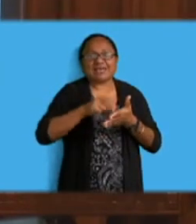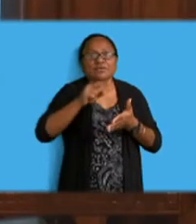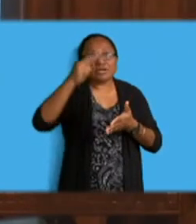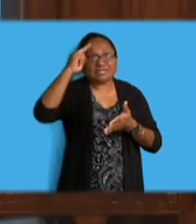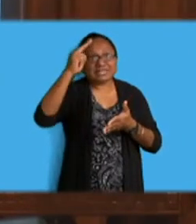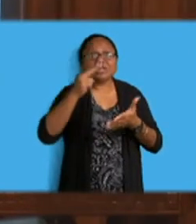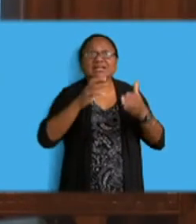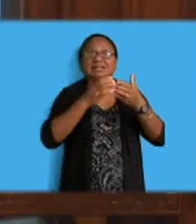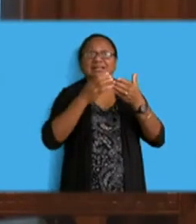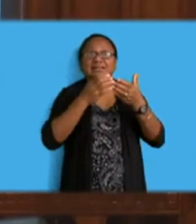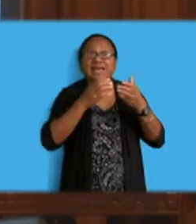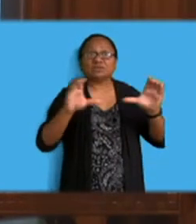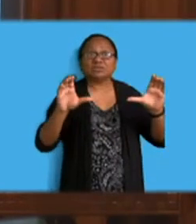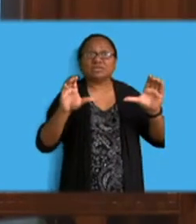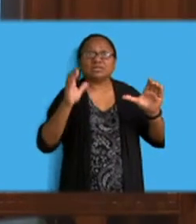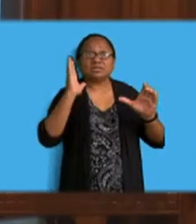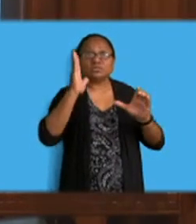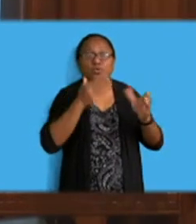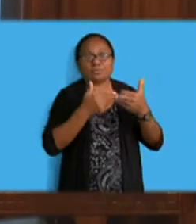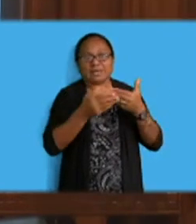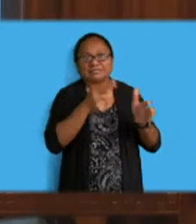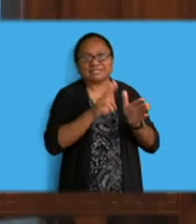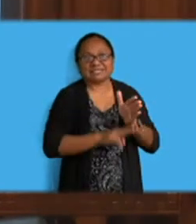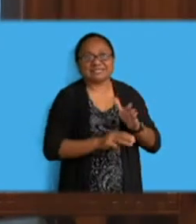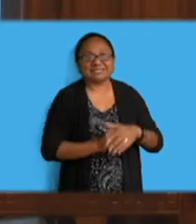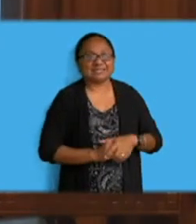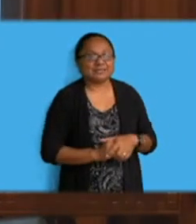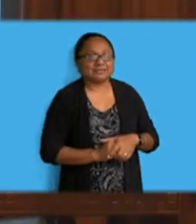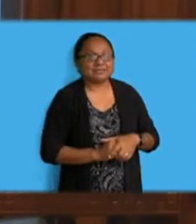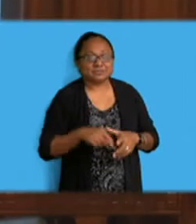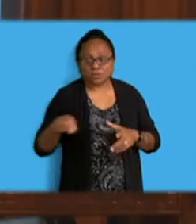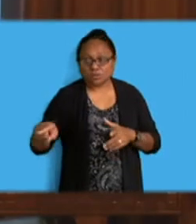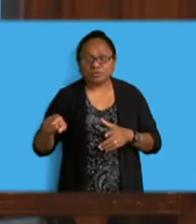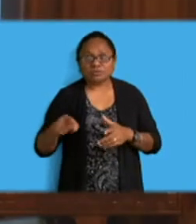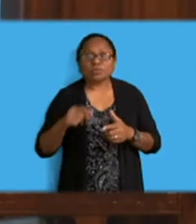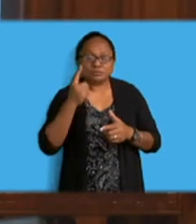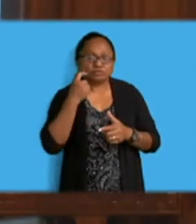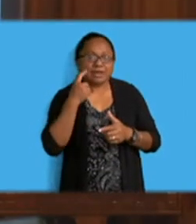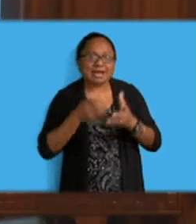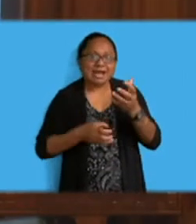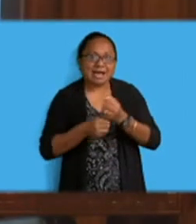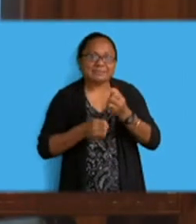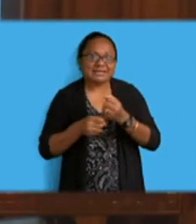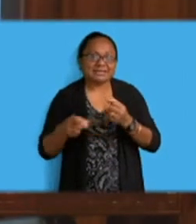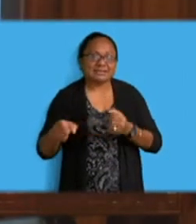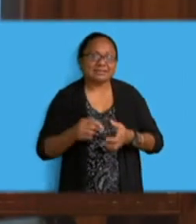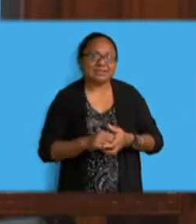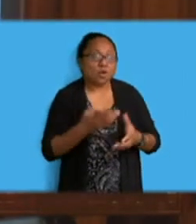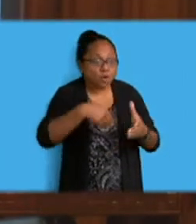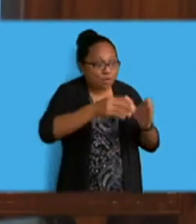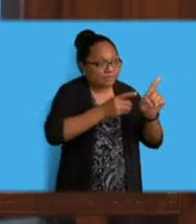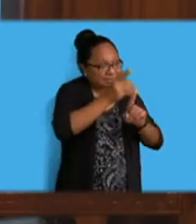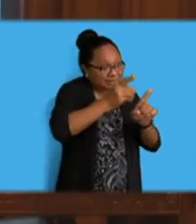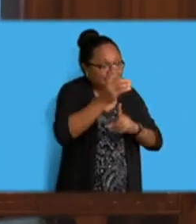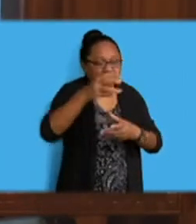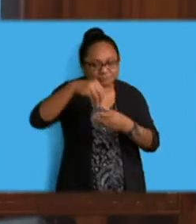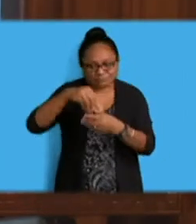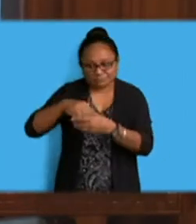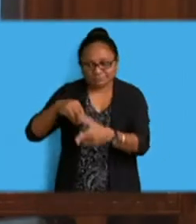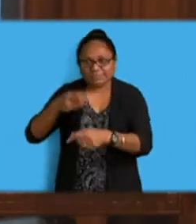Management, which will be published quarterly to update them on developments in the